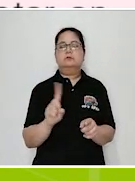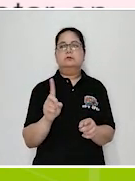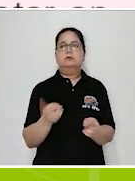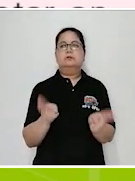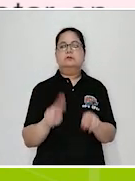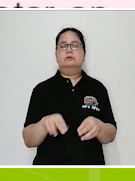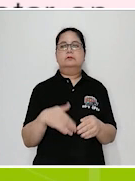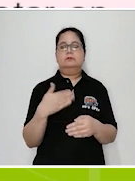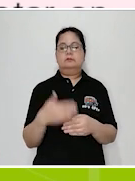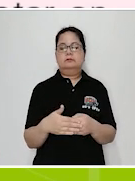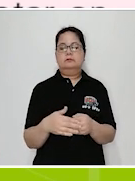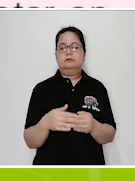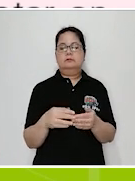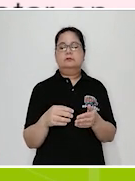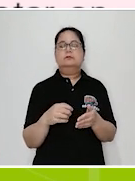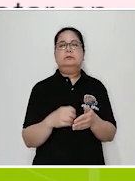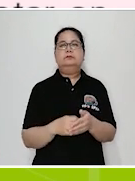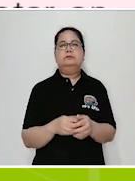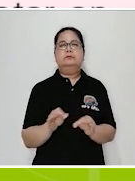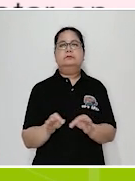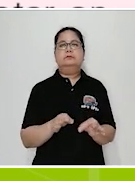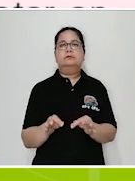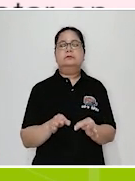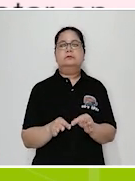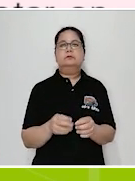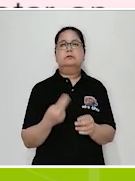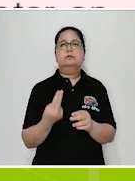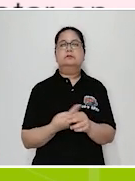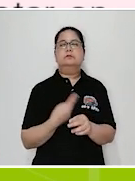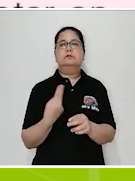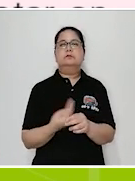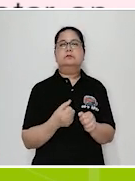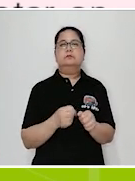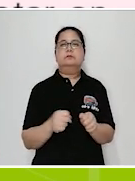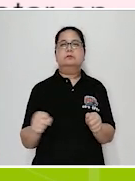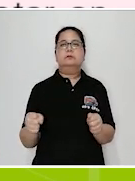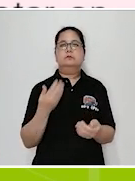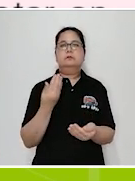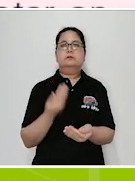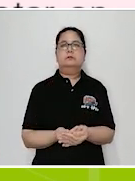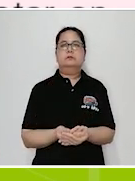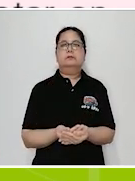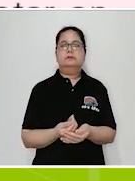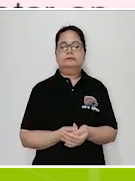next. Explain your answer using textual evidence.